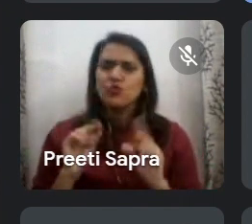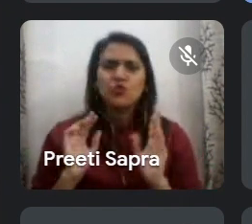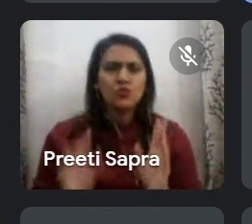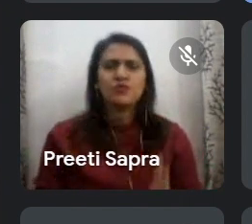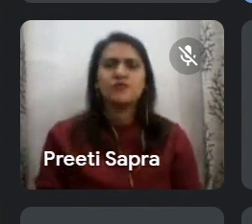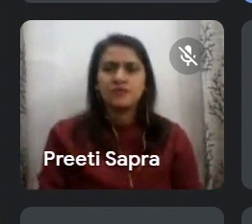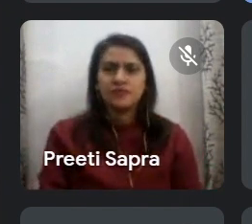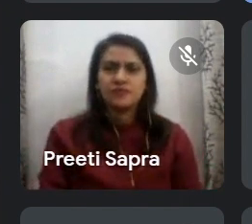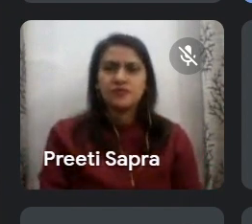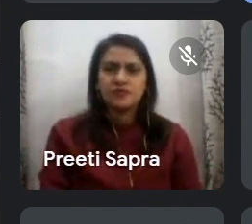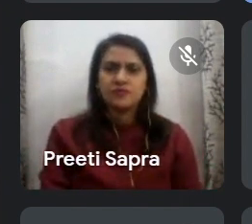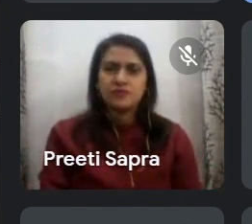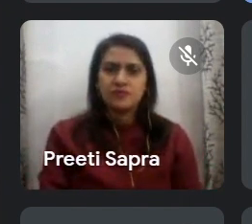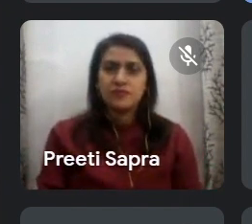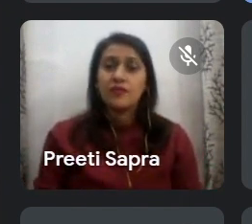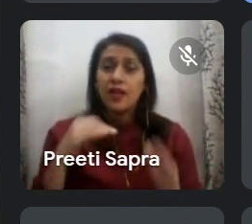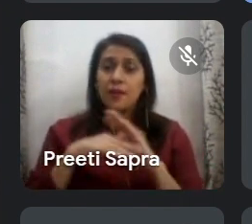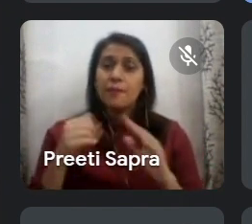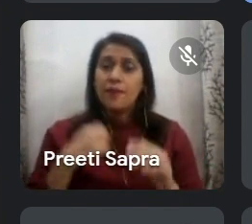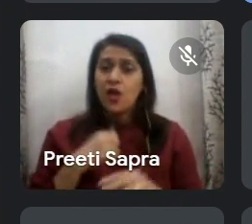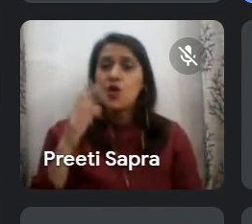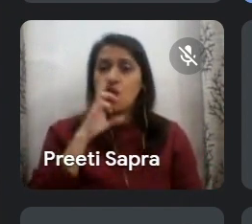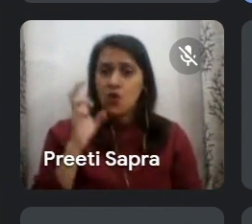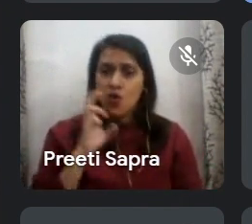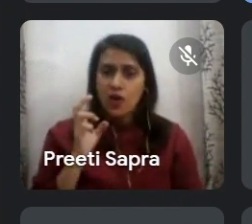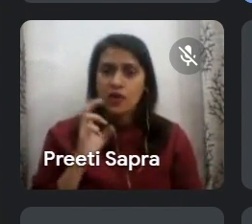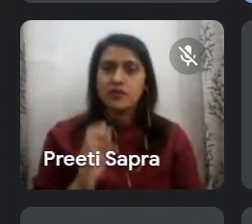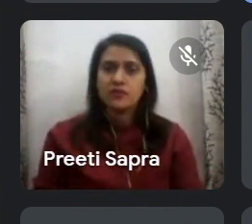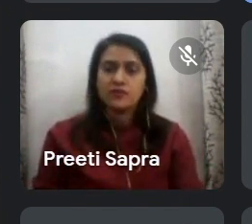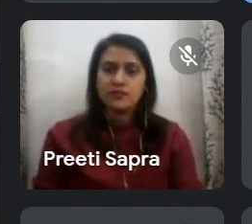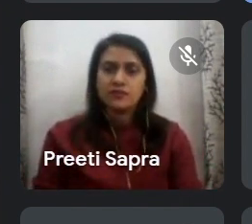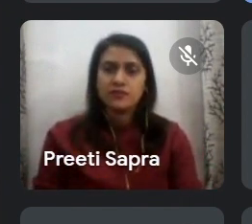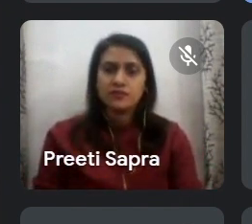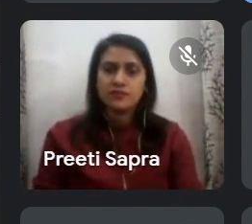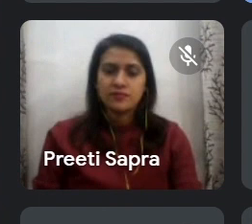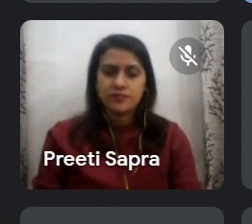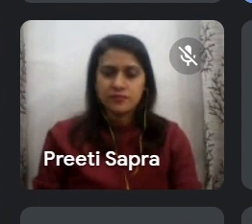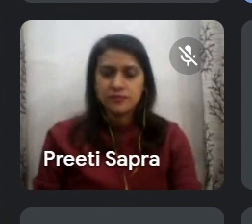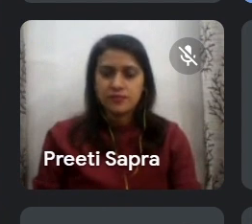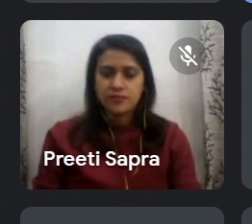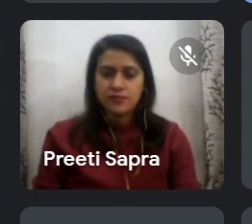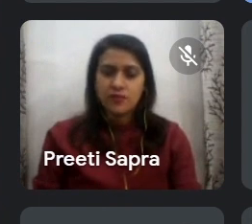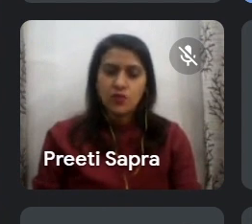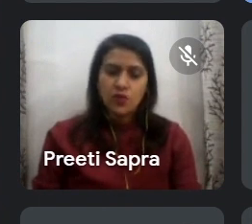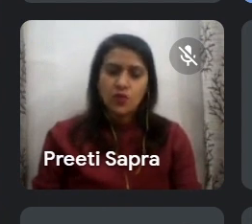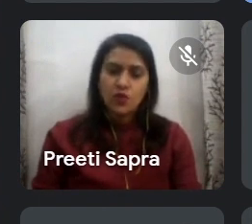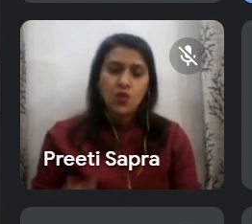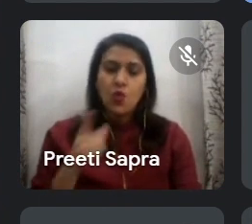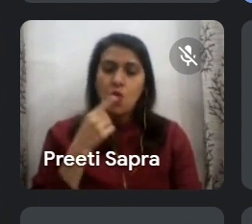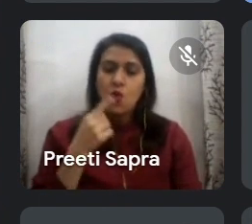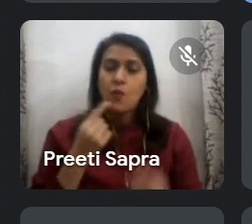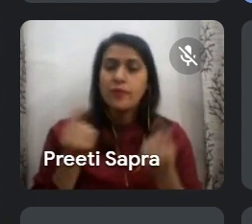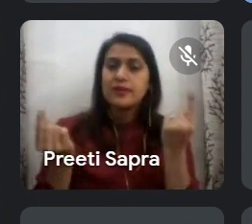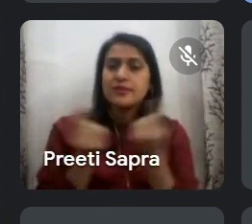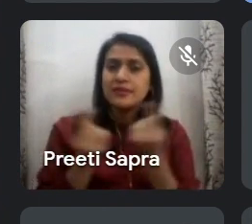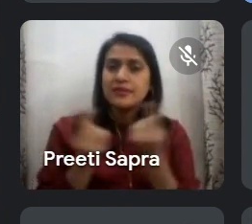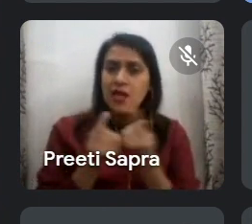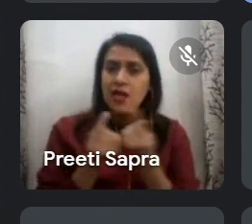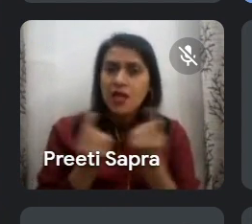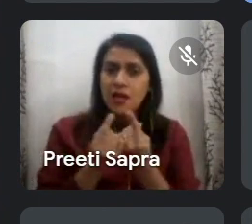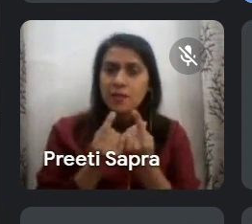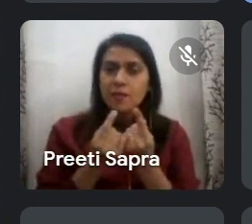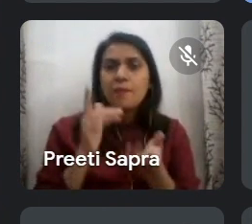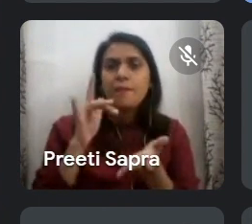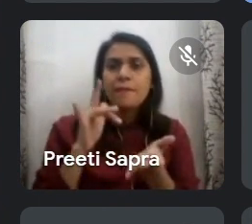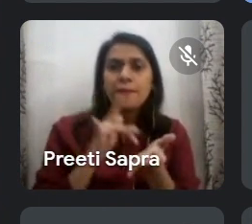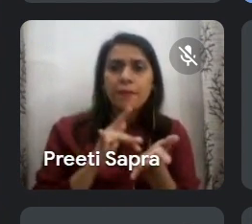in my college I see so many people with who are similar to me, and they are so much better than the people who